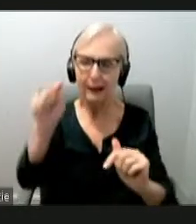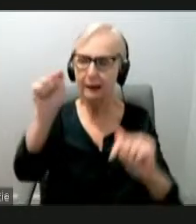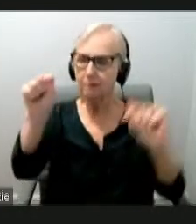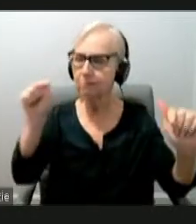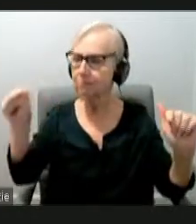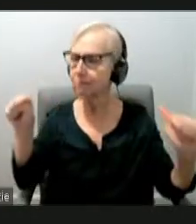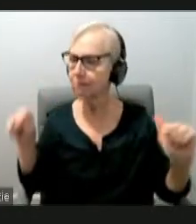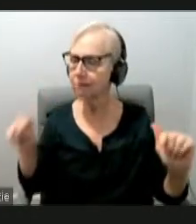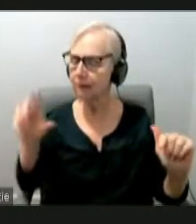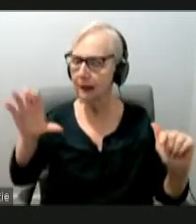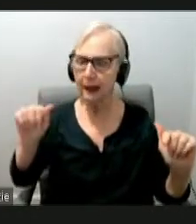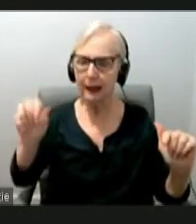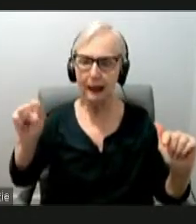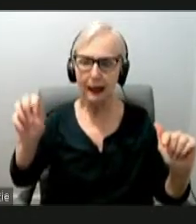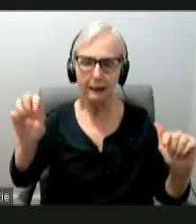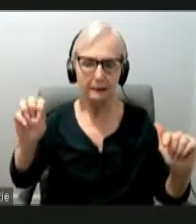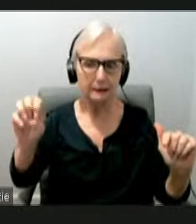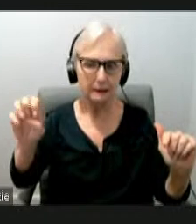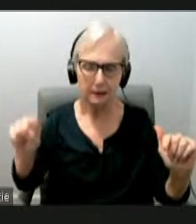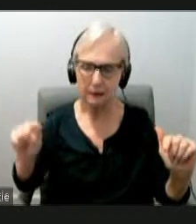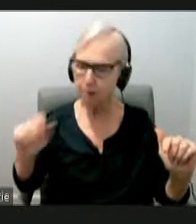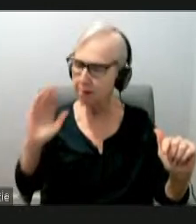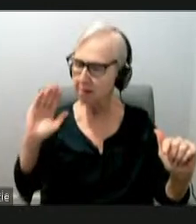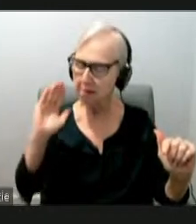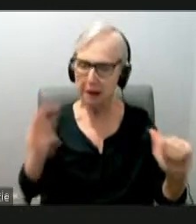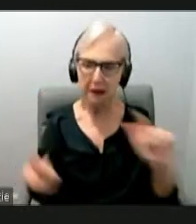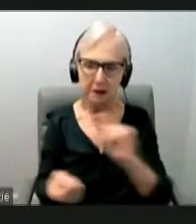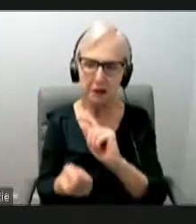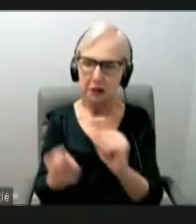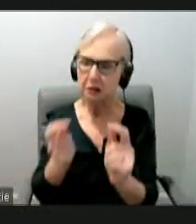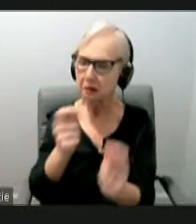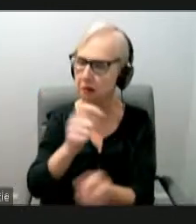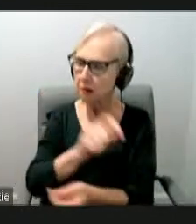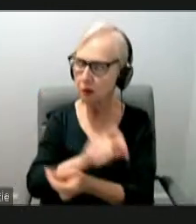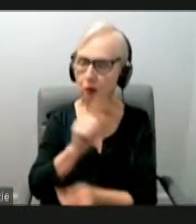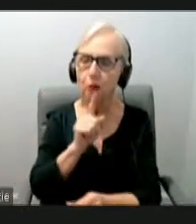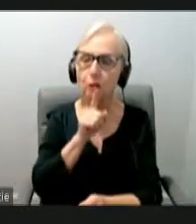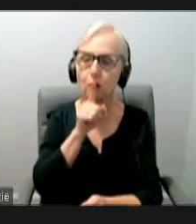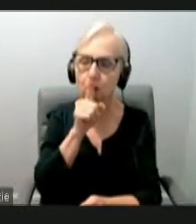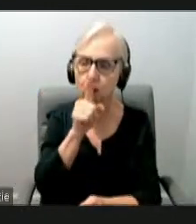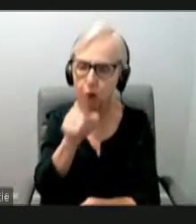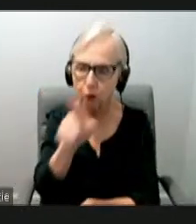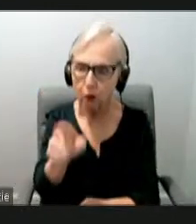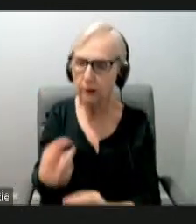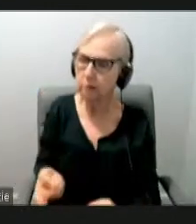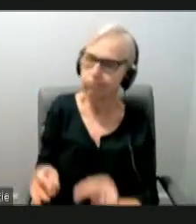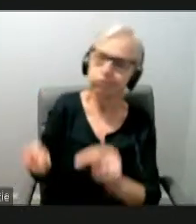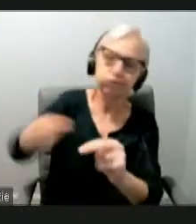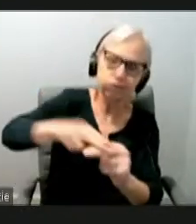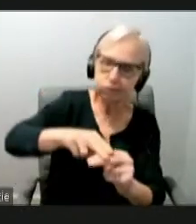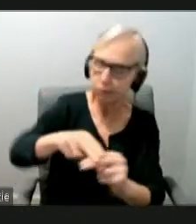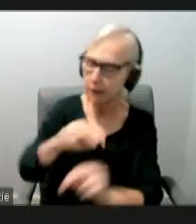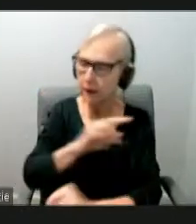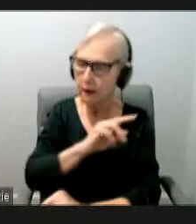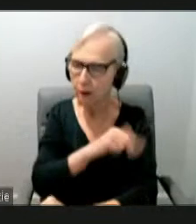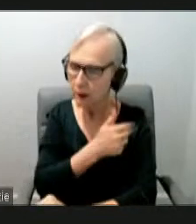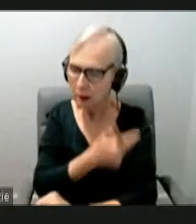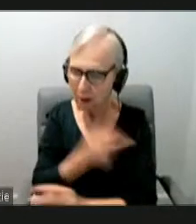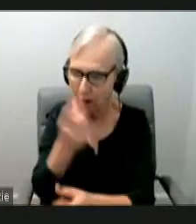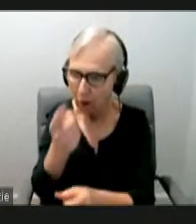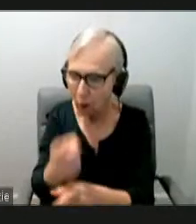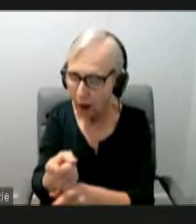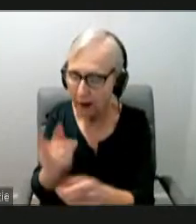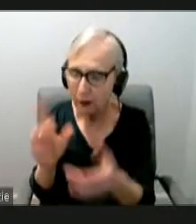so far, it has yet to translate to any real substantive increase in hospitalizations. Do you